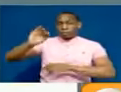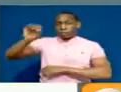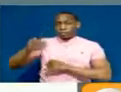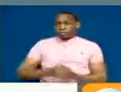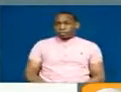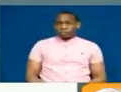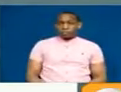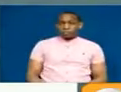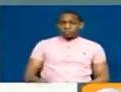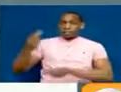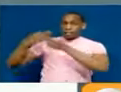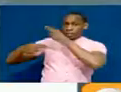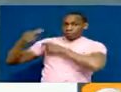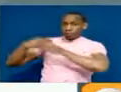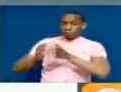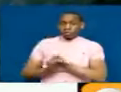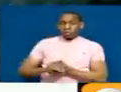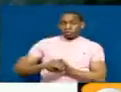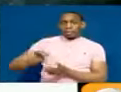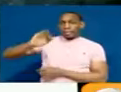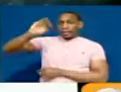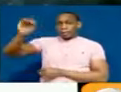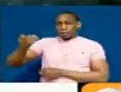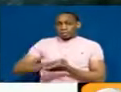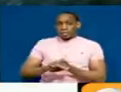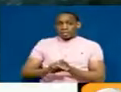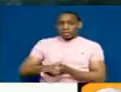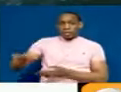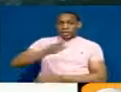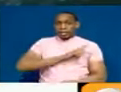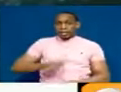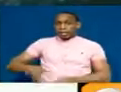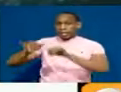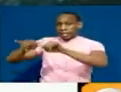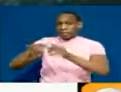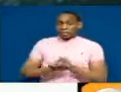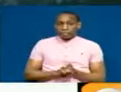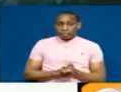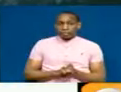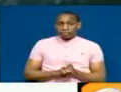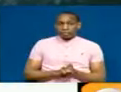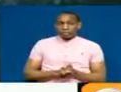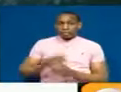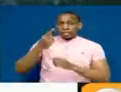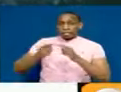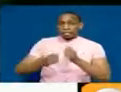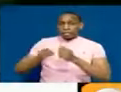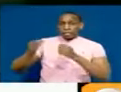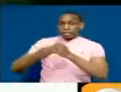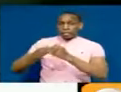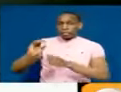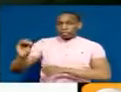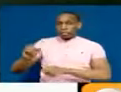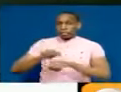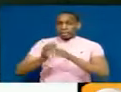capital. Historically, Entoto Mountain was a palace and the royal court to Emperor Menelik in the